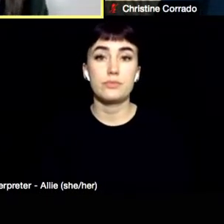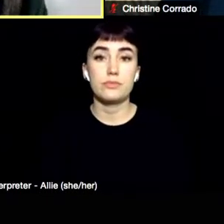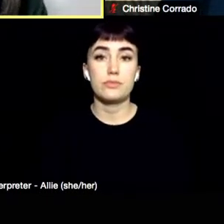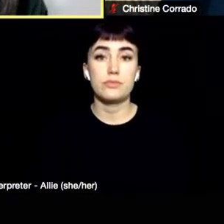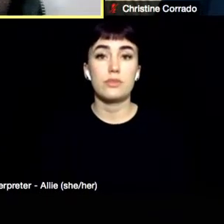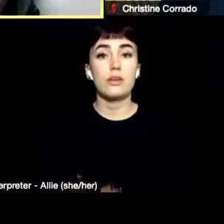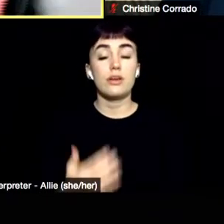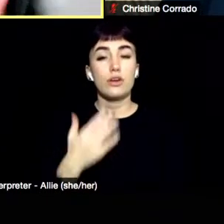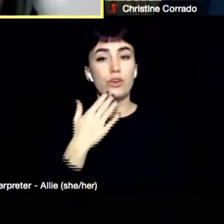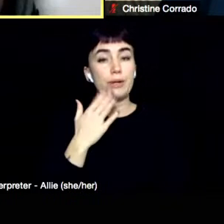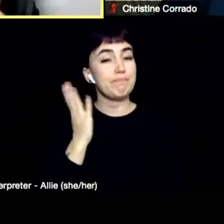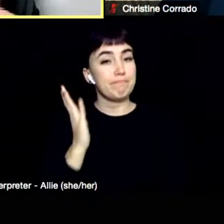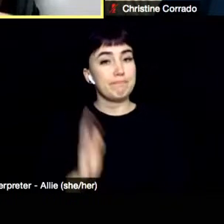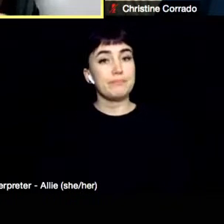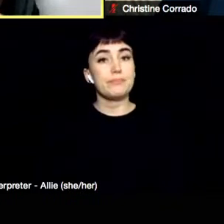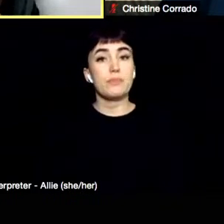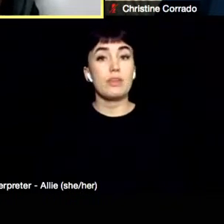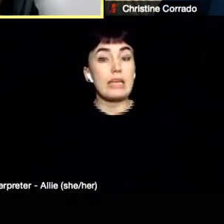Right.